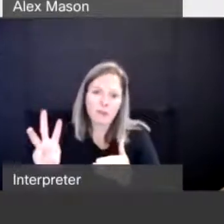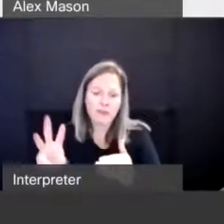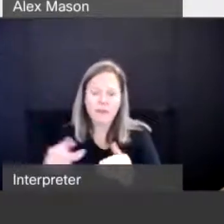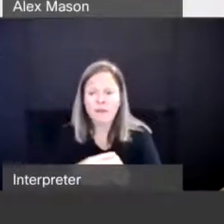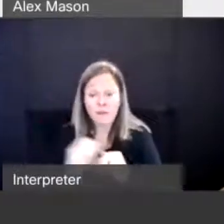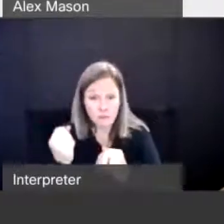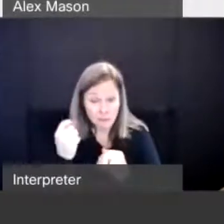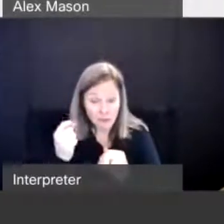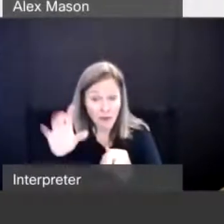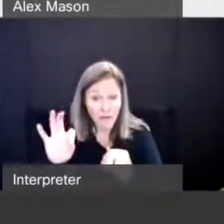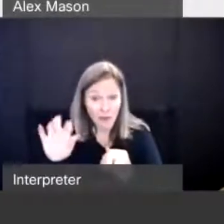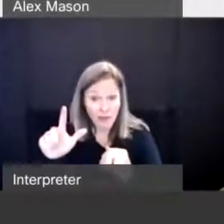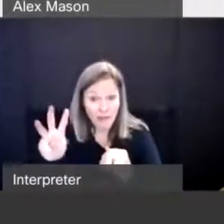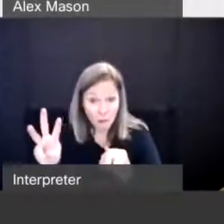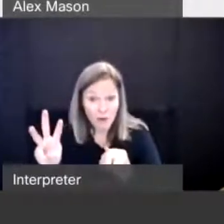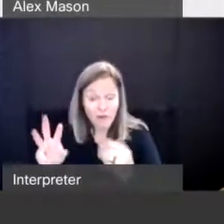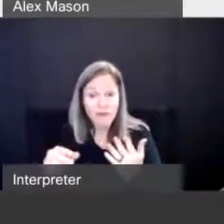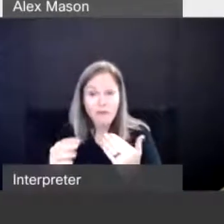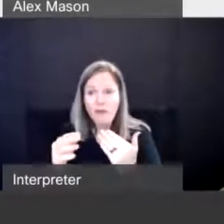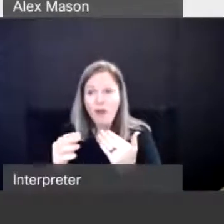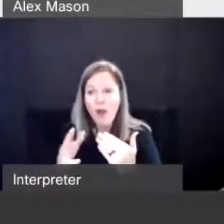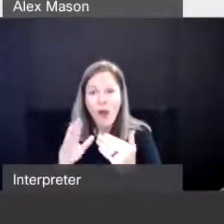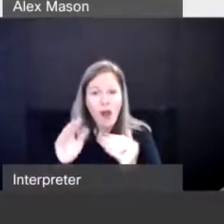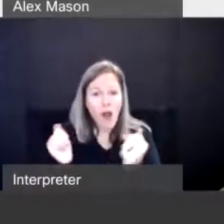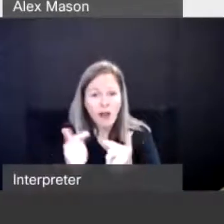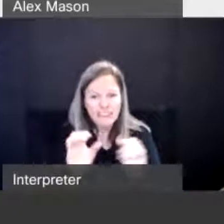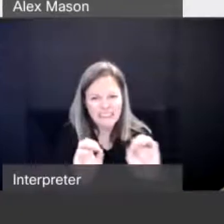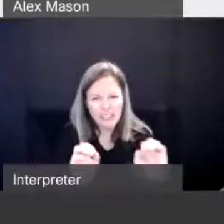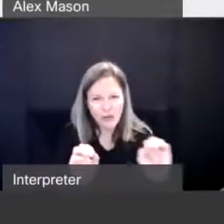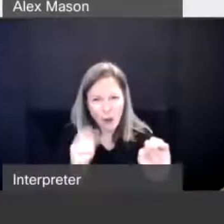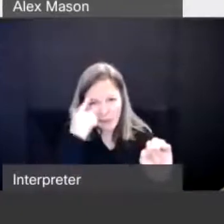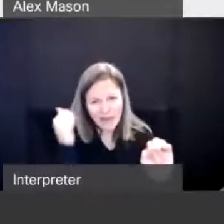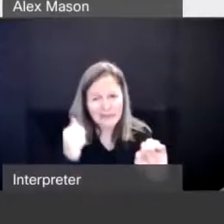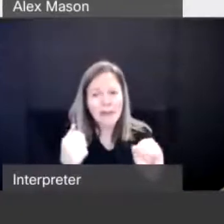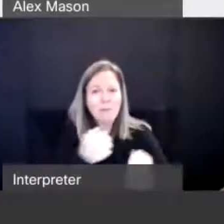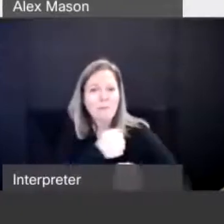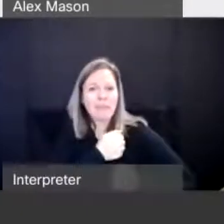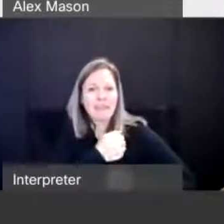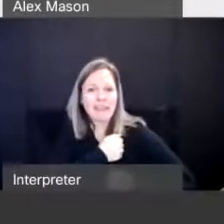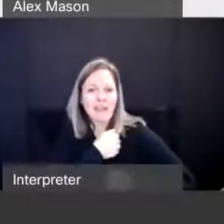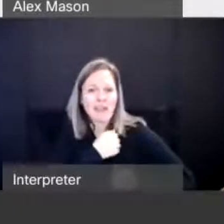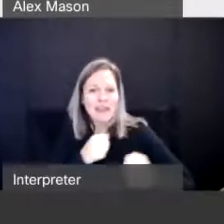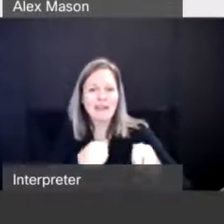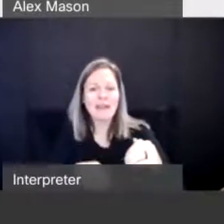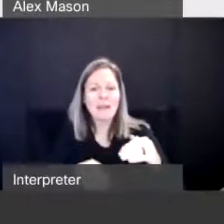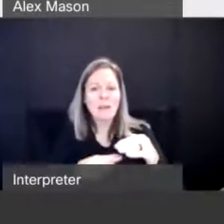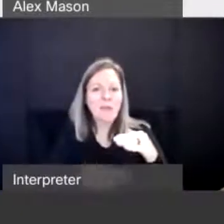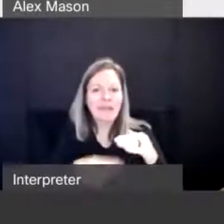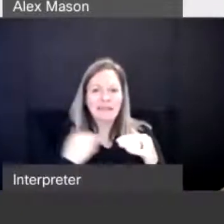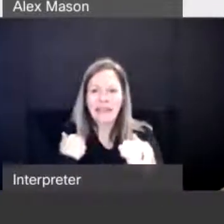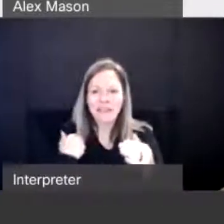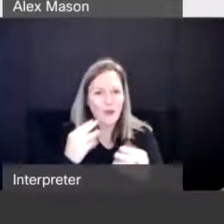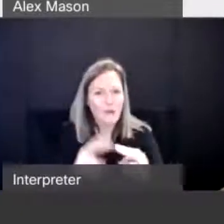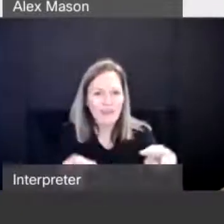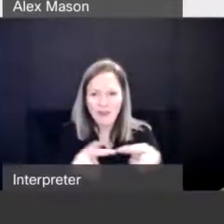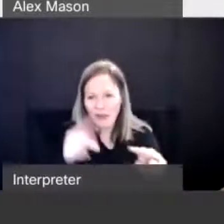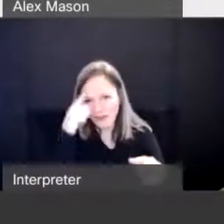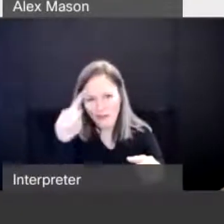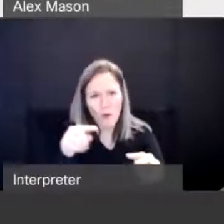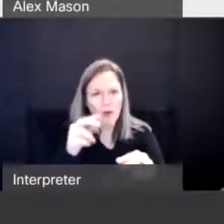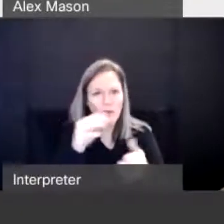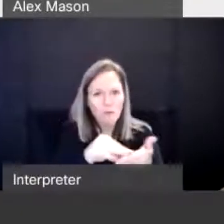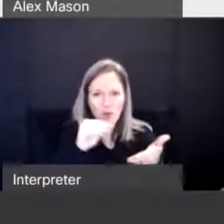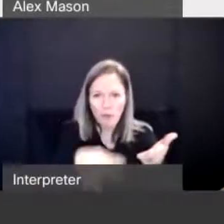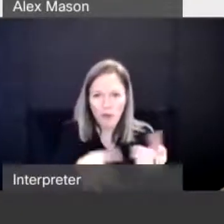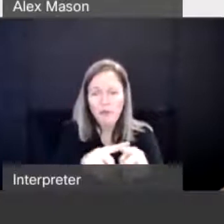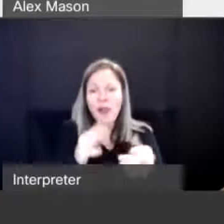Leavenworth is pretty much always zero, because it's a military base that has no valuation per pupil. But almost